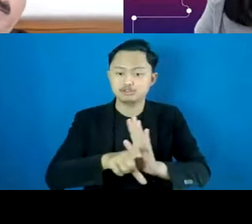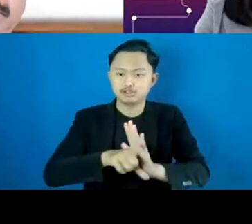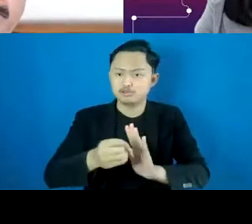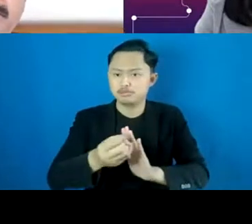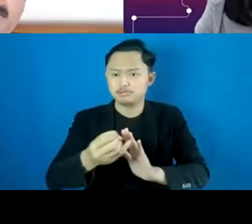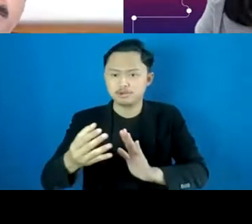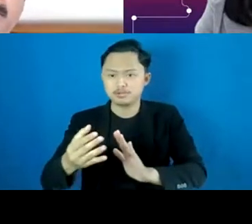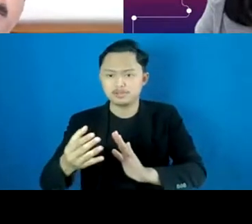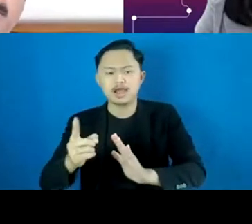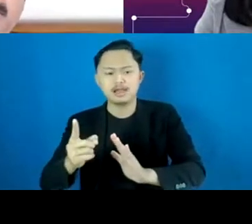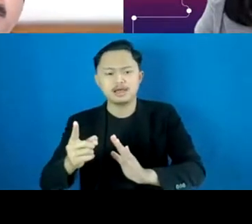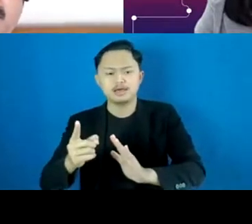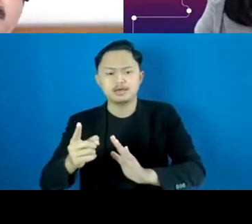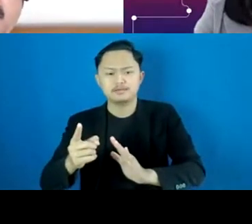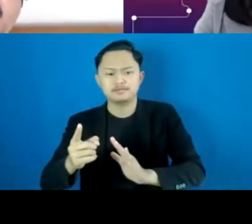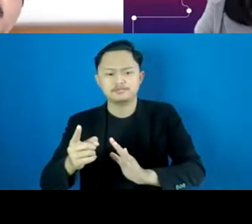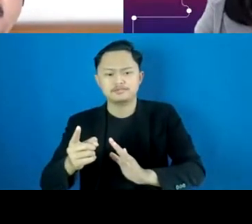encouraged, where